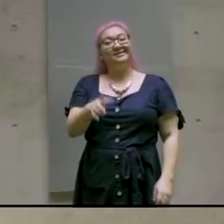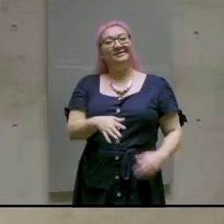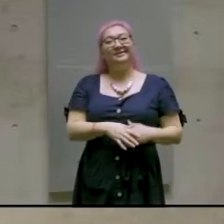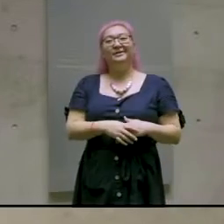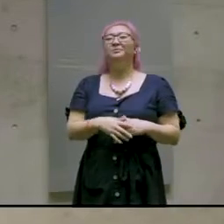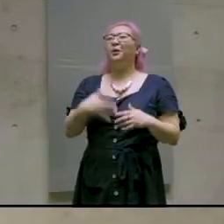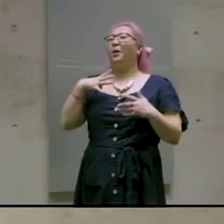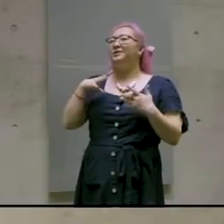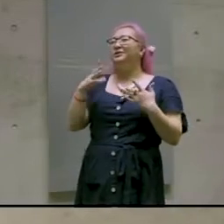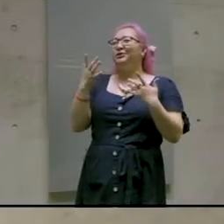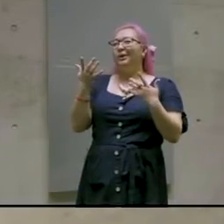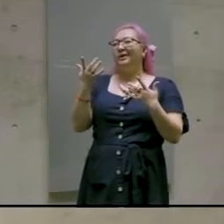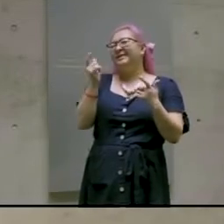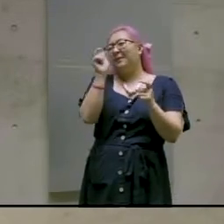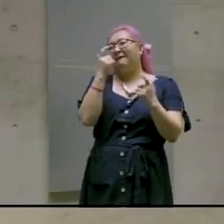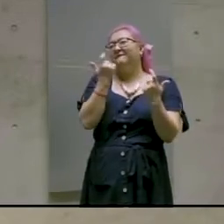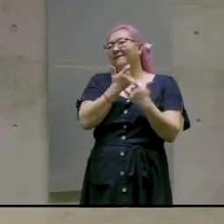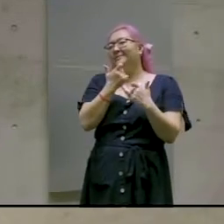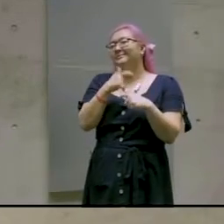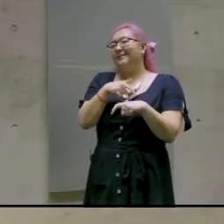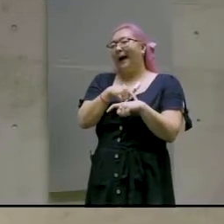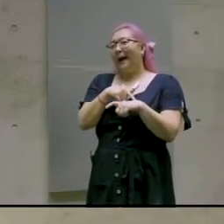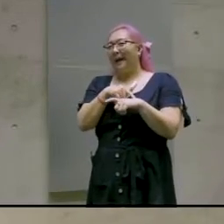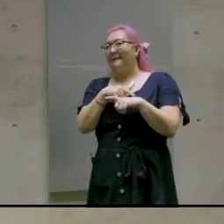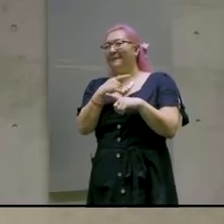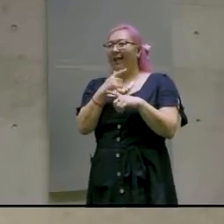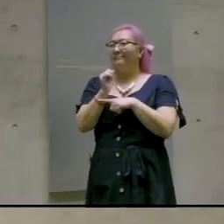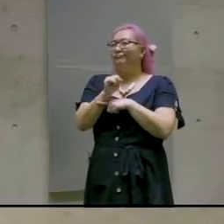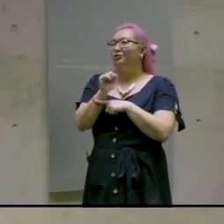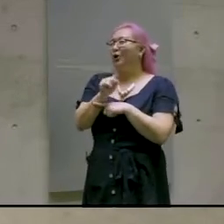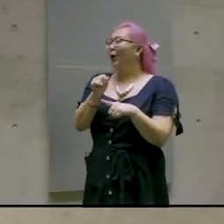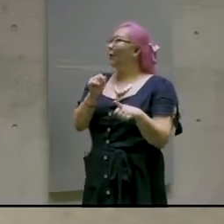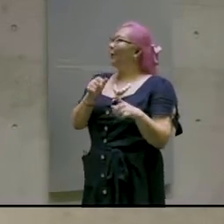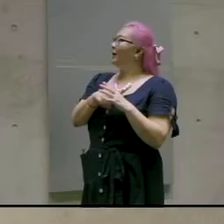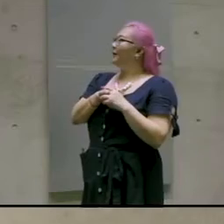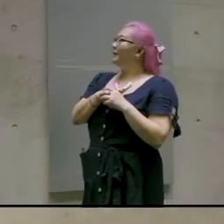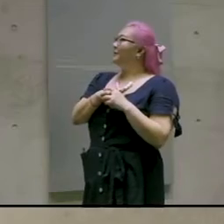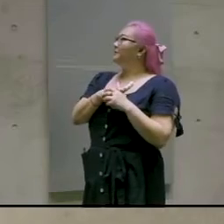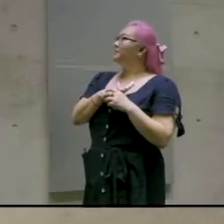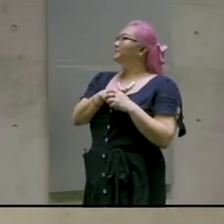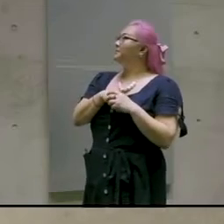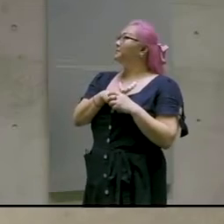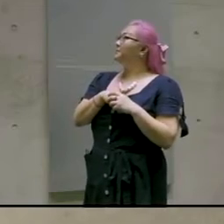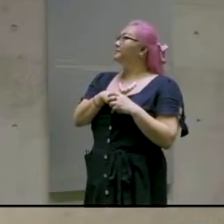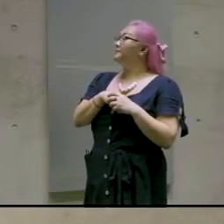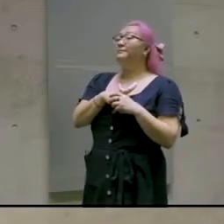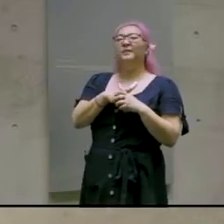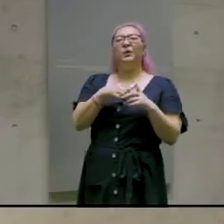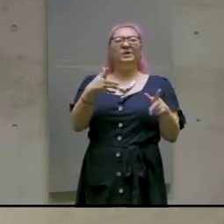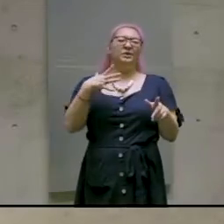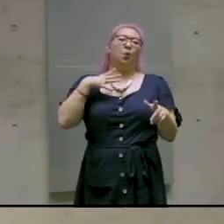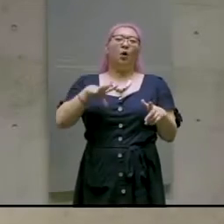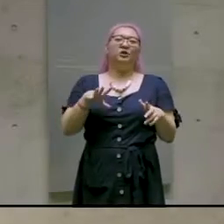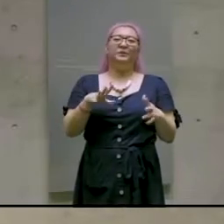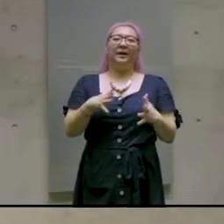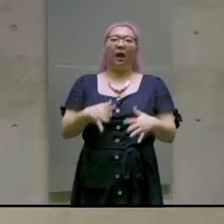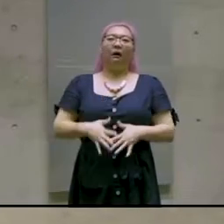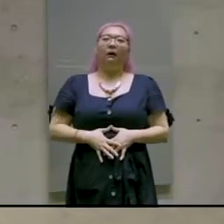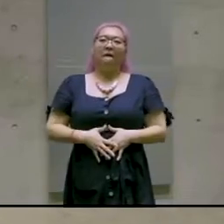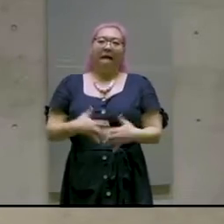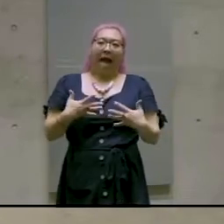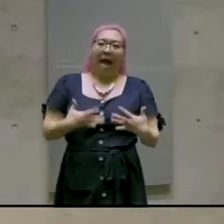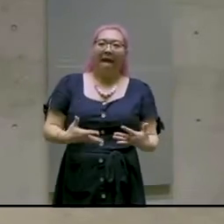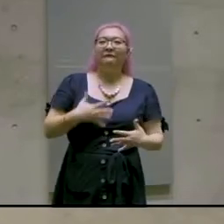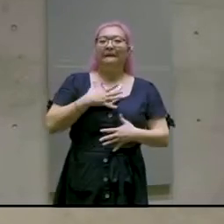here and kind of take the scene potentially out of tragedy or making it too heavy emotionally from the